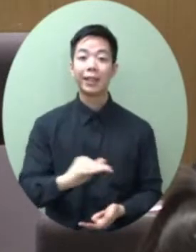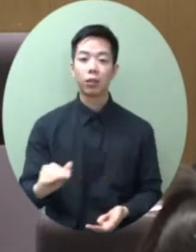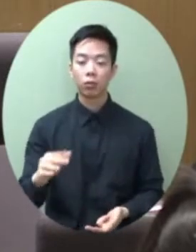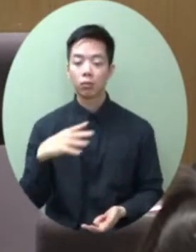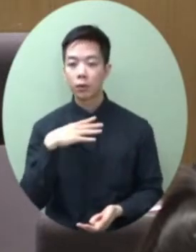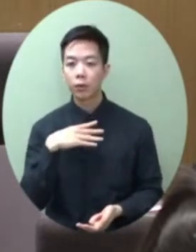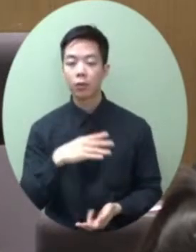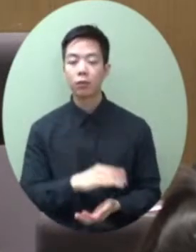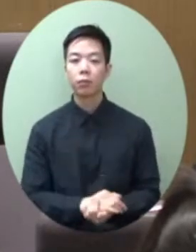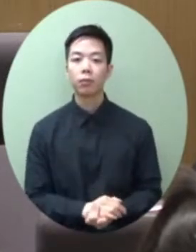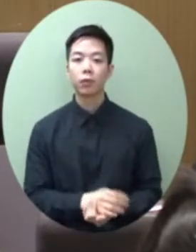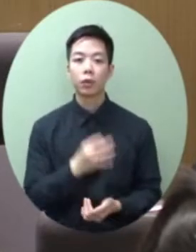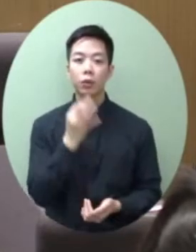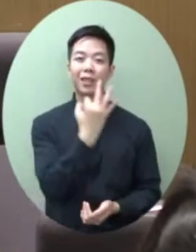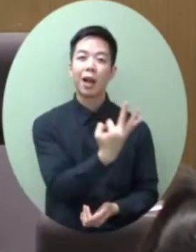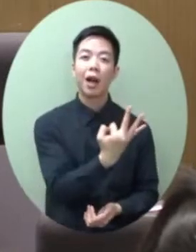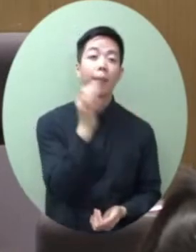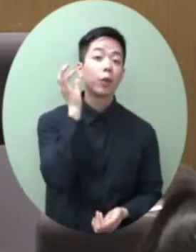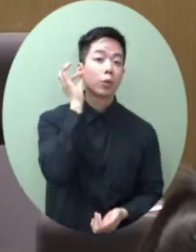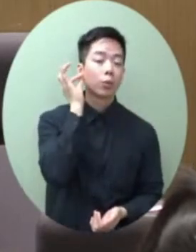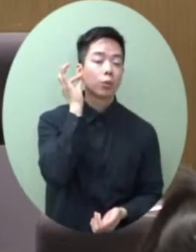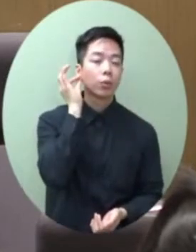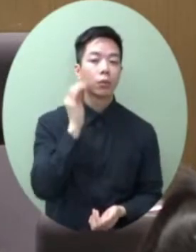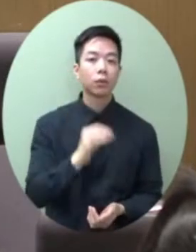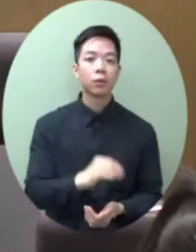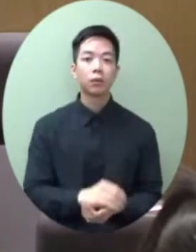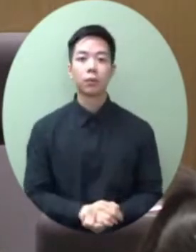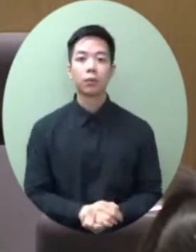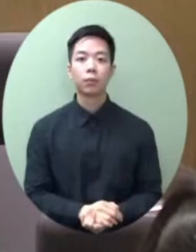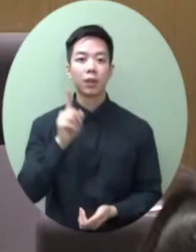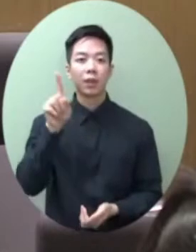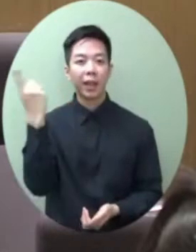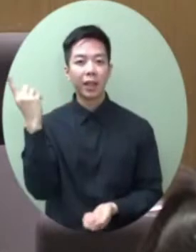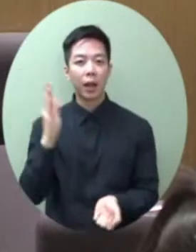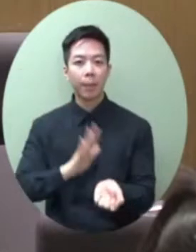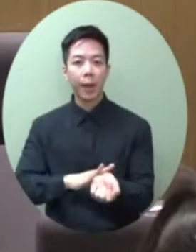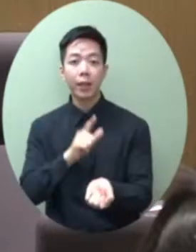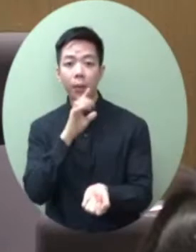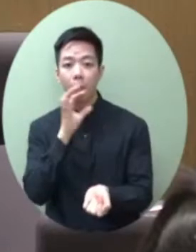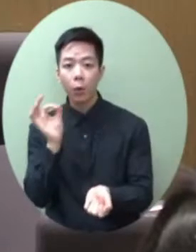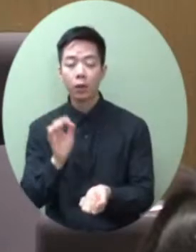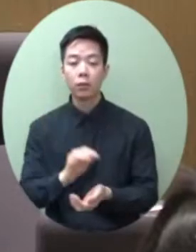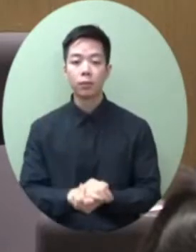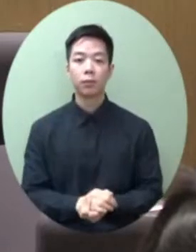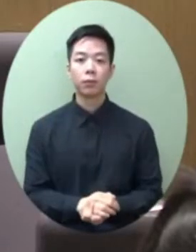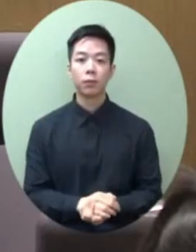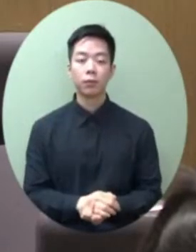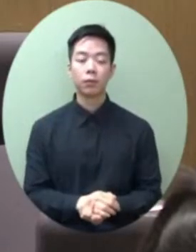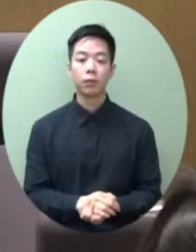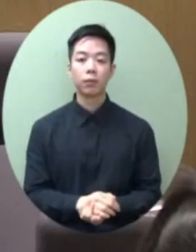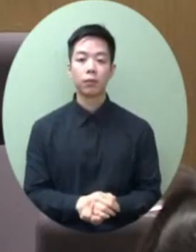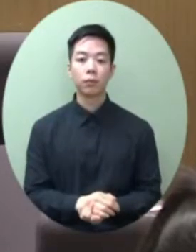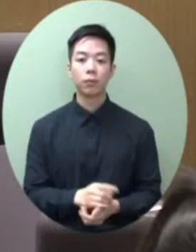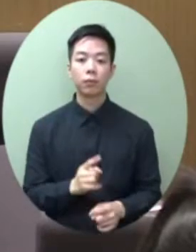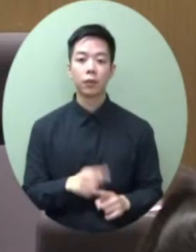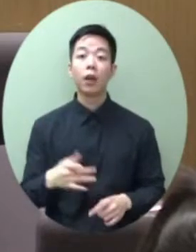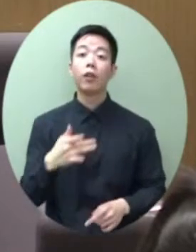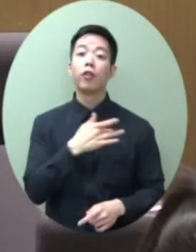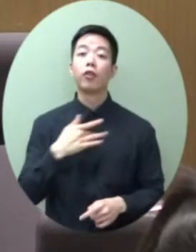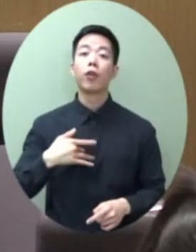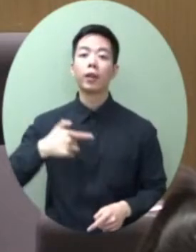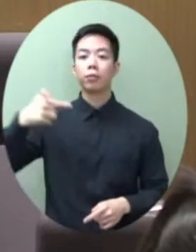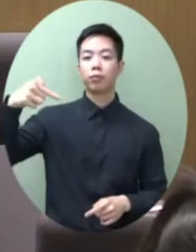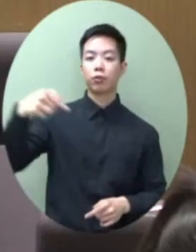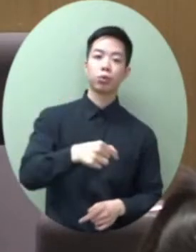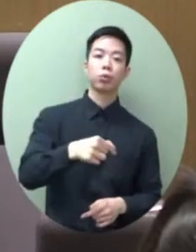Bay. Would you have the figures, updates? And also for the 3-year-old girl, did she have any other diseases? Did she